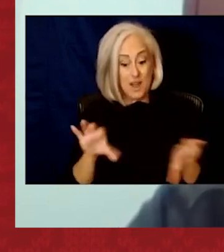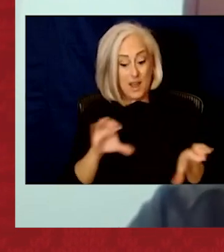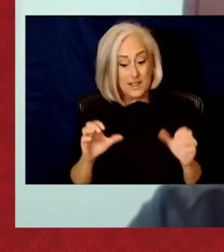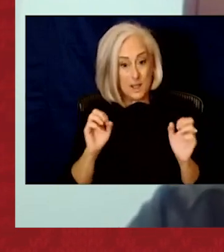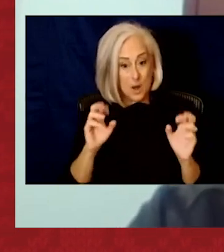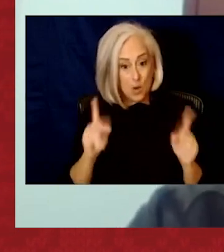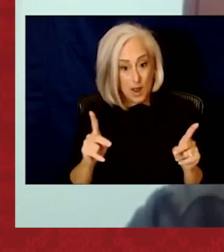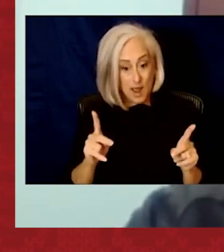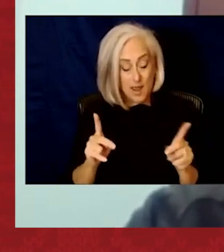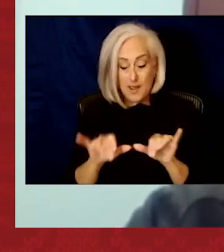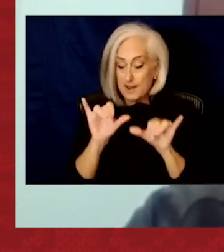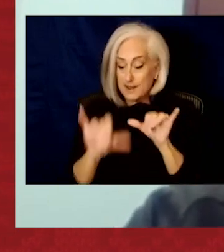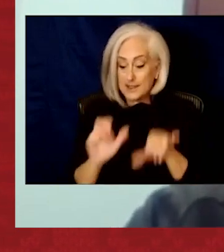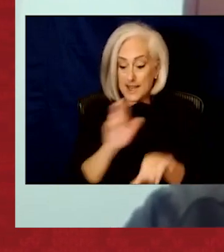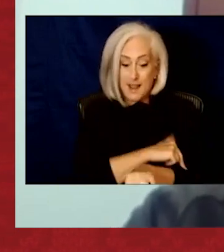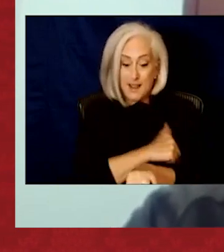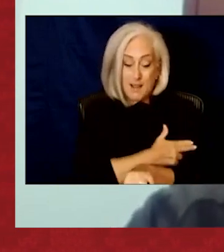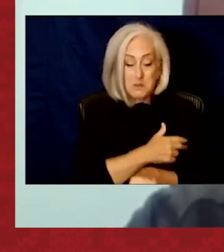wasn't that bad.